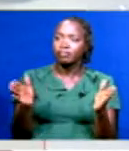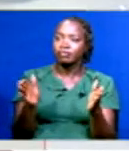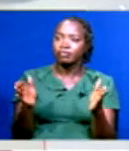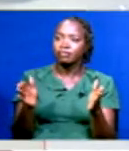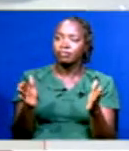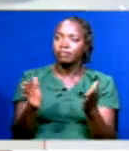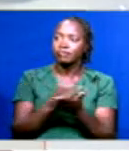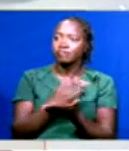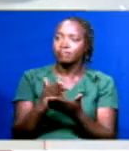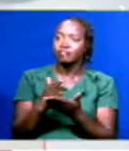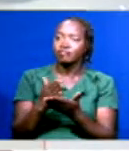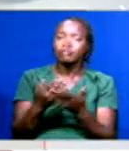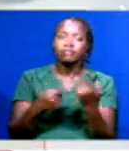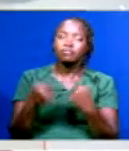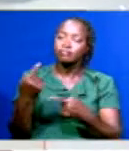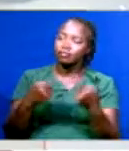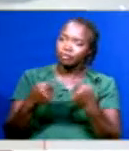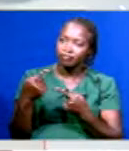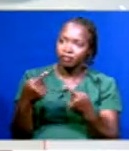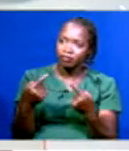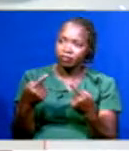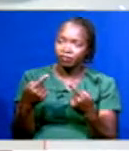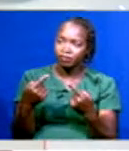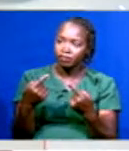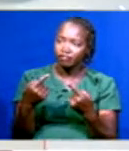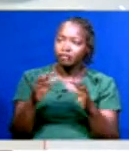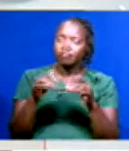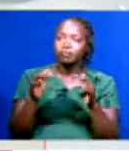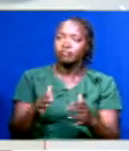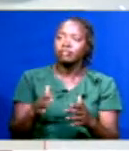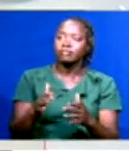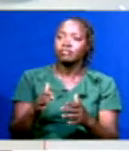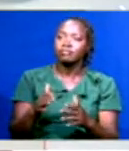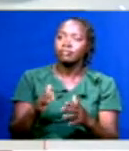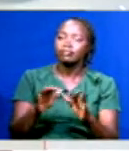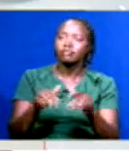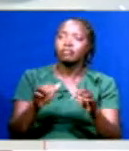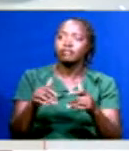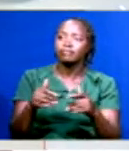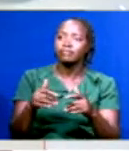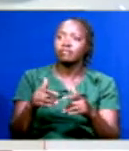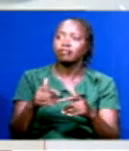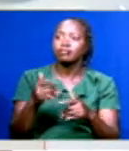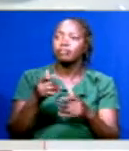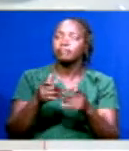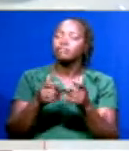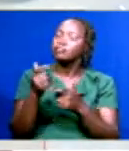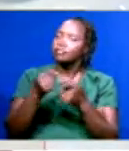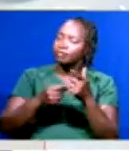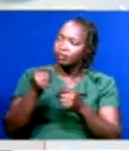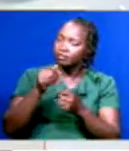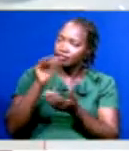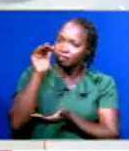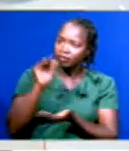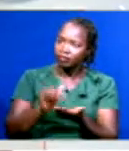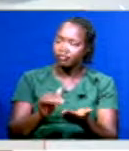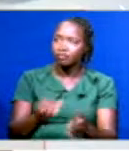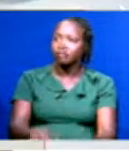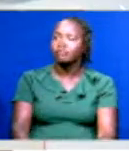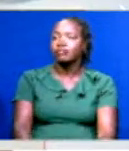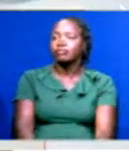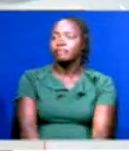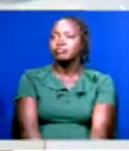sector for competition. Ndio mkulima aongezewe bei na mkunywa maziwa iteremuke. Na itakuwa namna